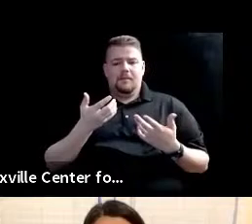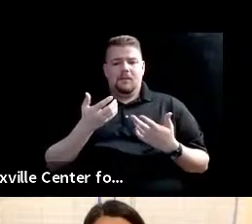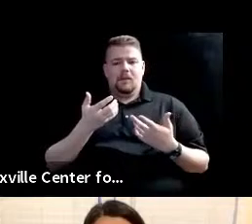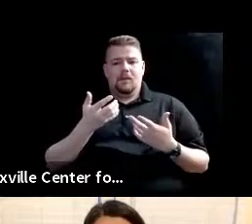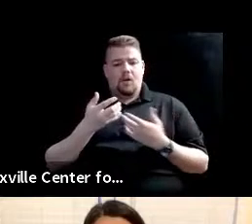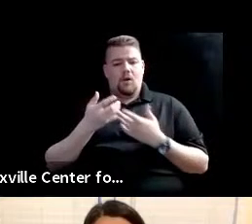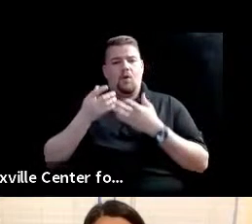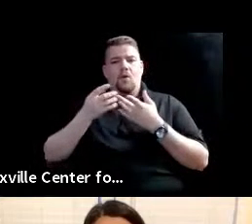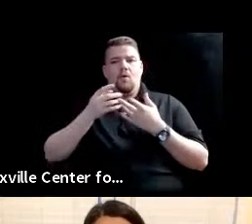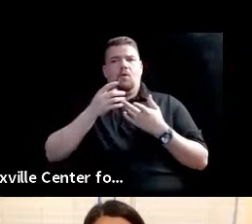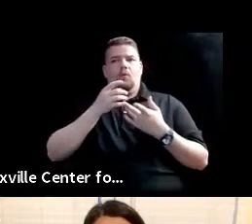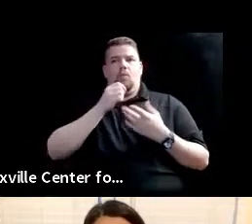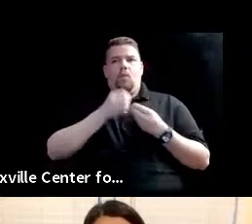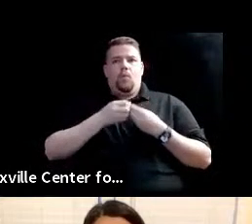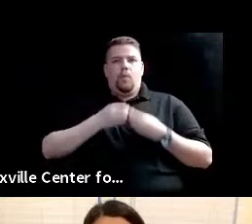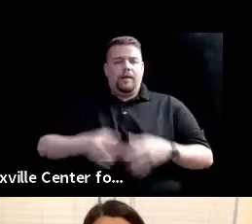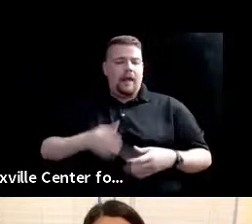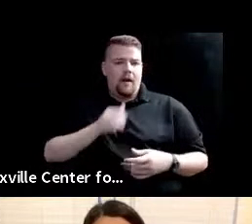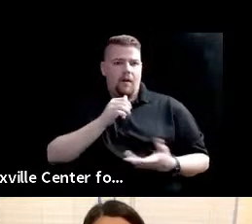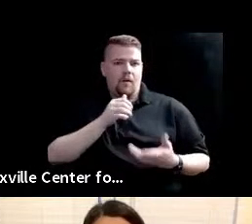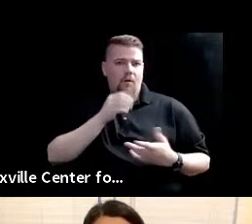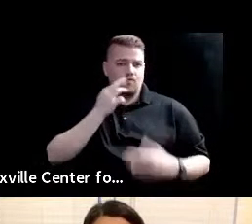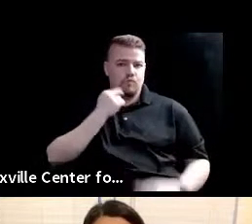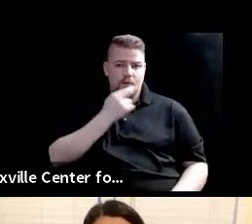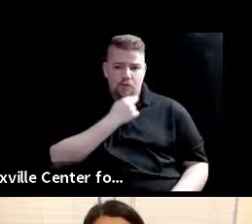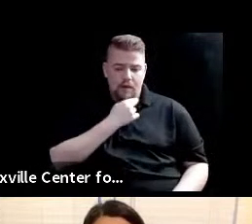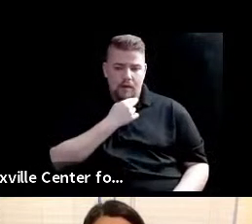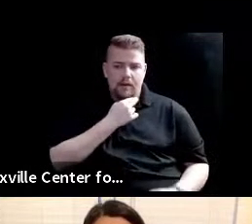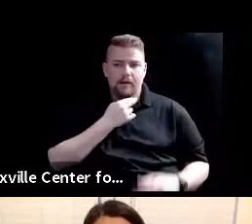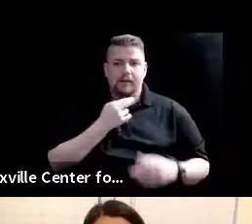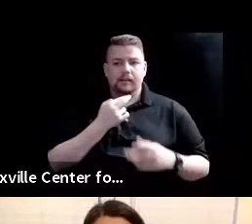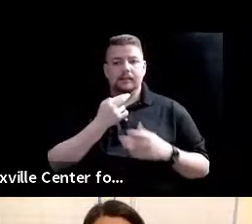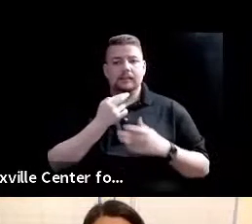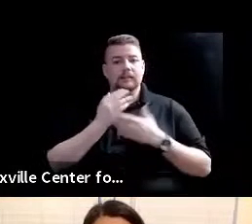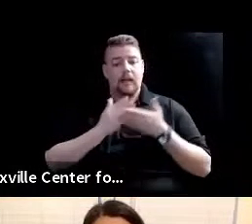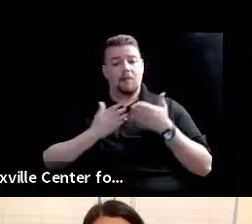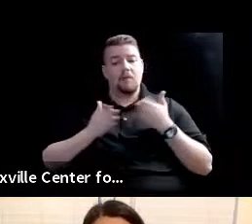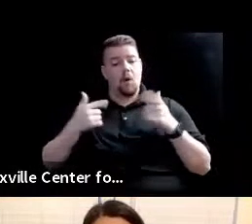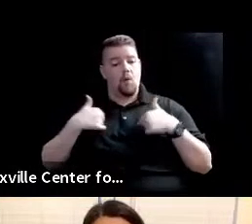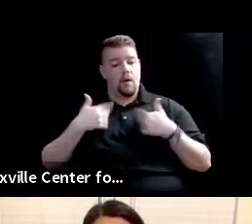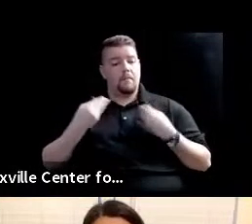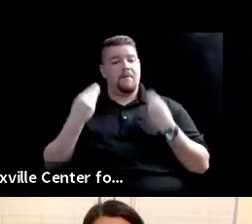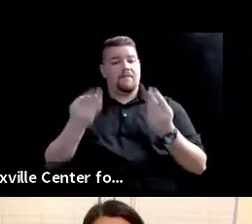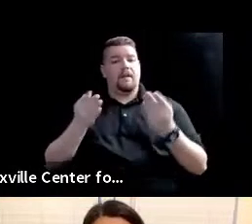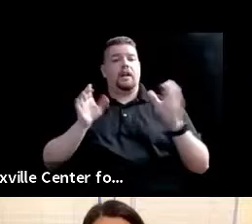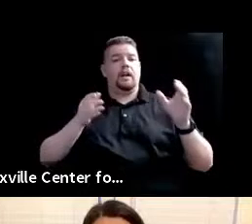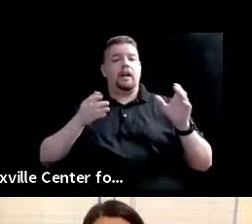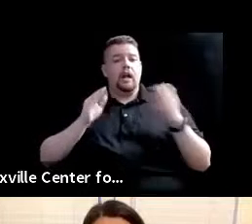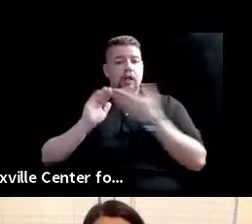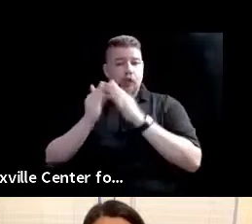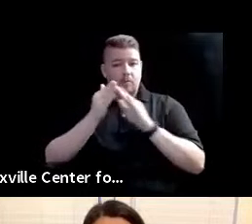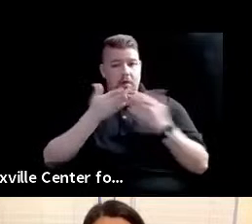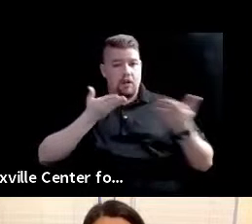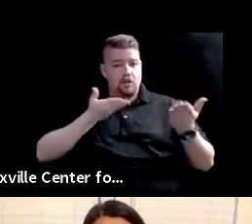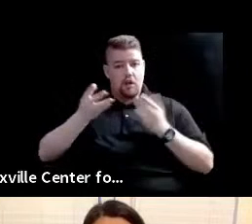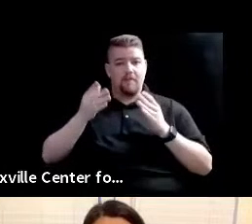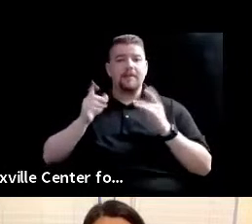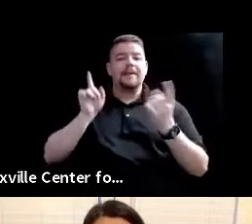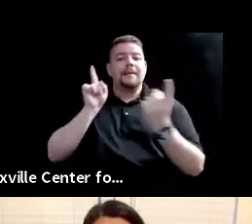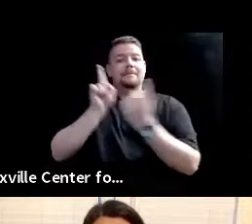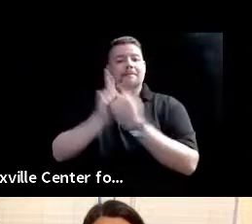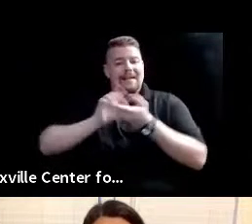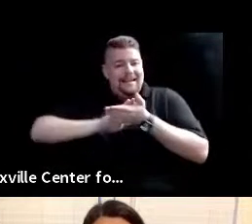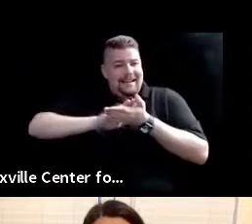the restaurants. In some ways, we are providing a community service for them to meet in a clean environment and